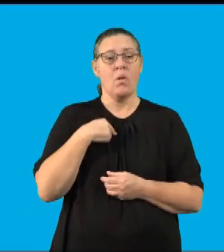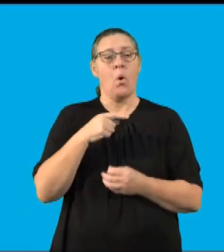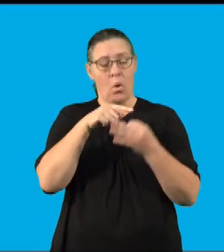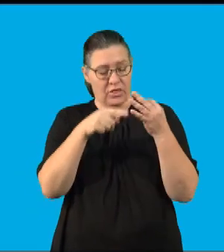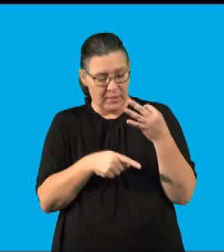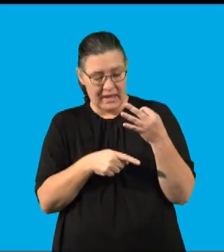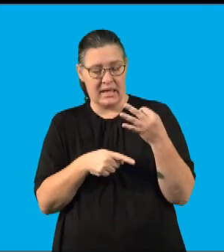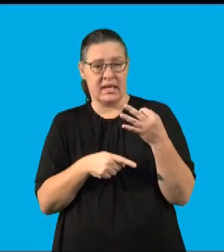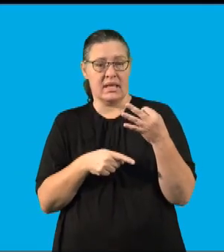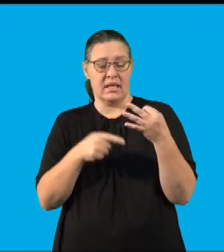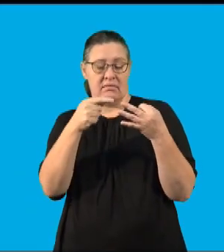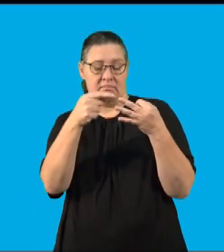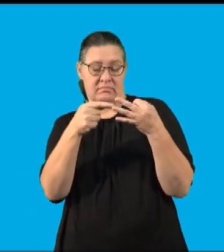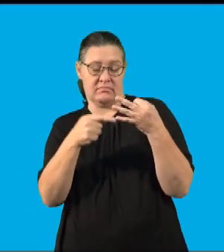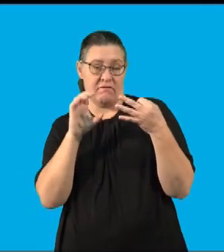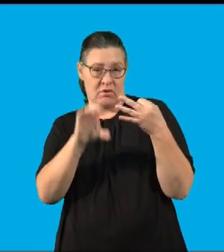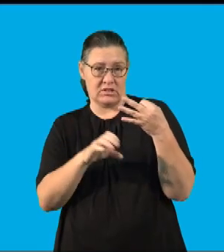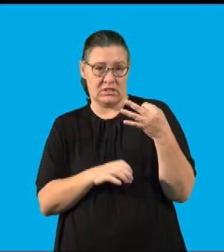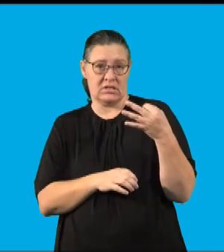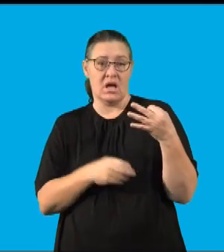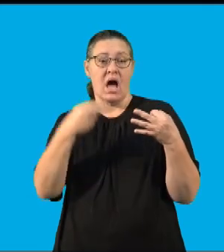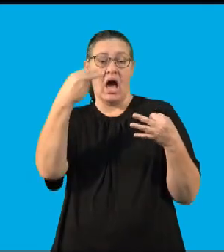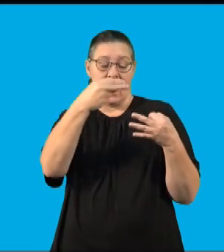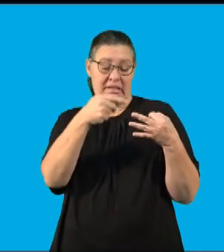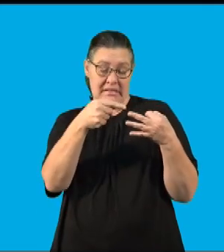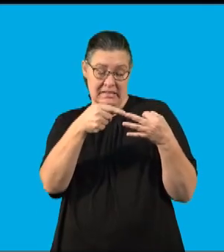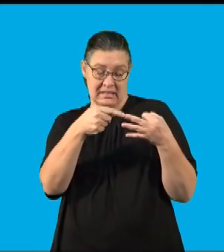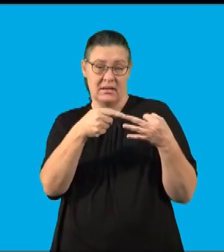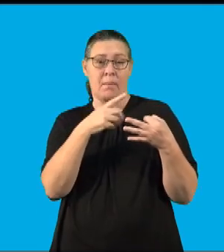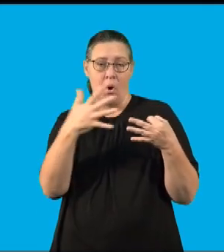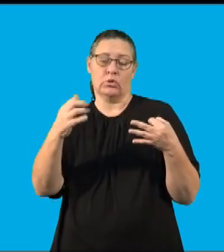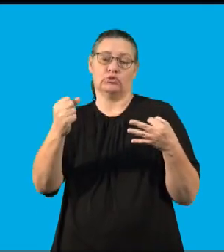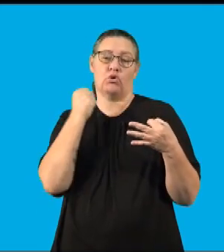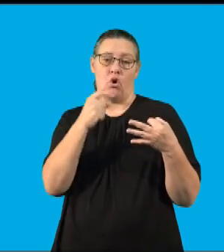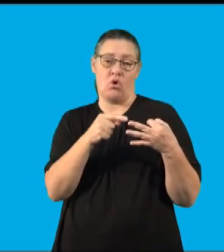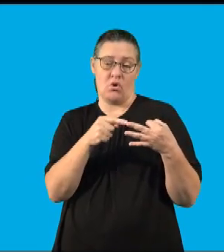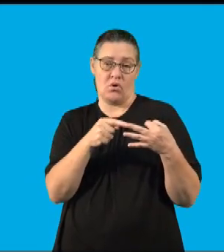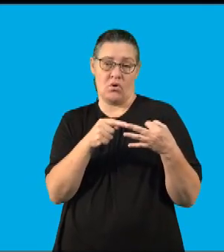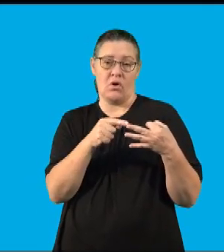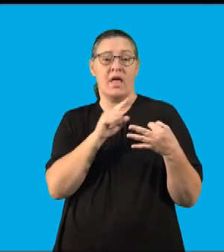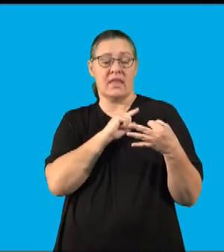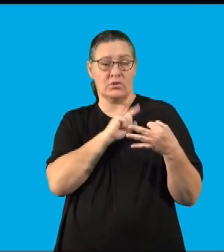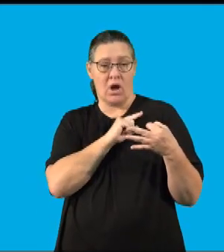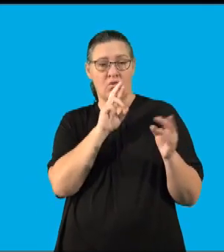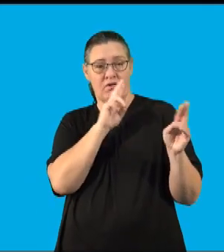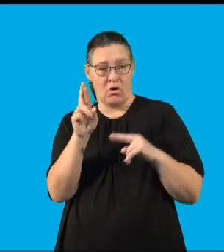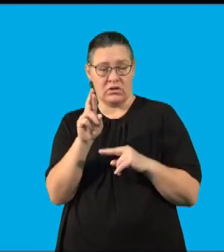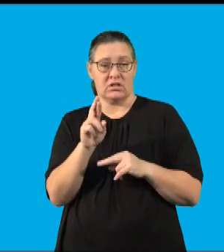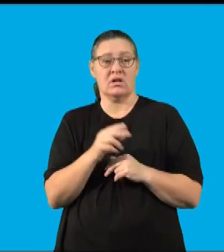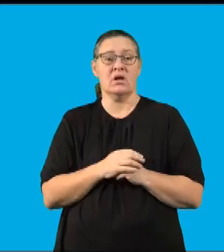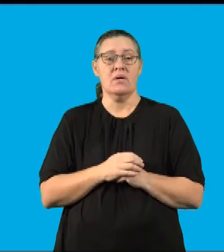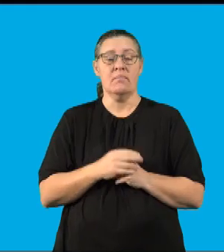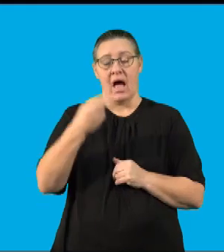Waals forces, but then out of those three, the hydrogen bonds are going to be the strongest. So therefore, we're going to be referring to them